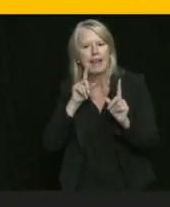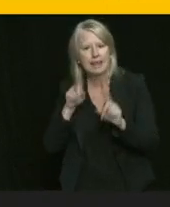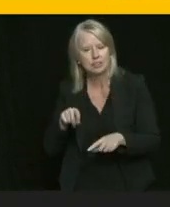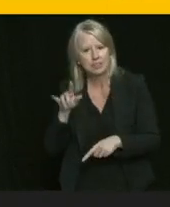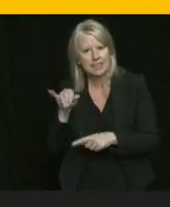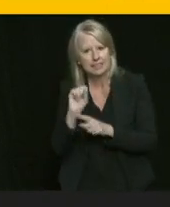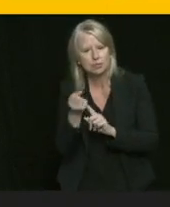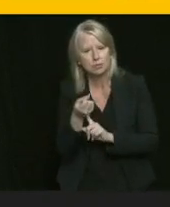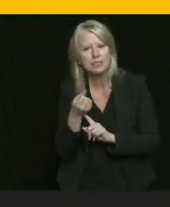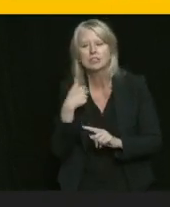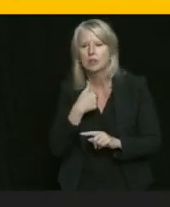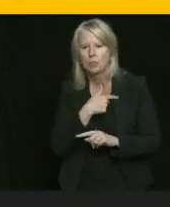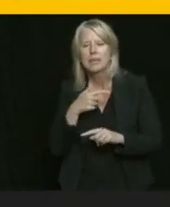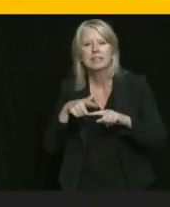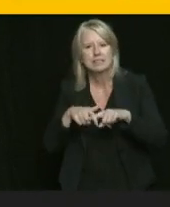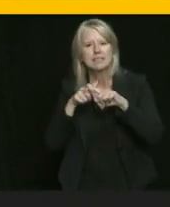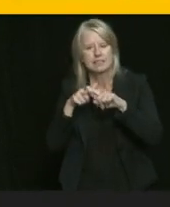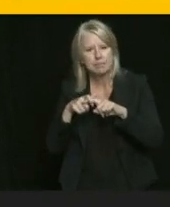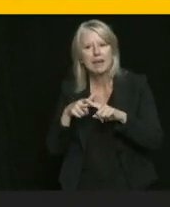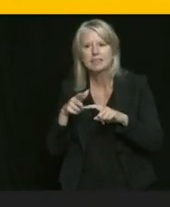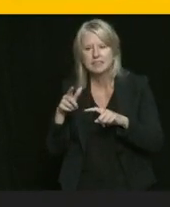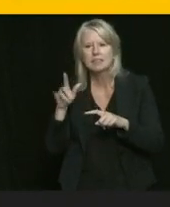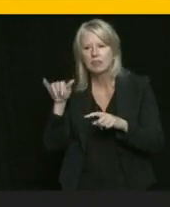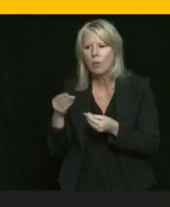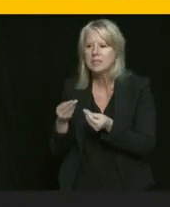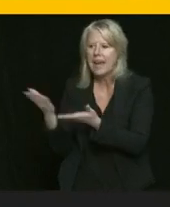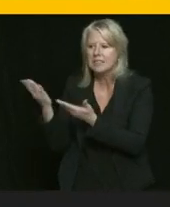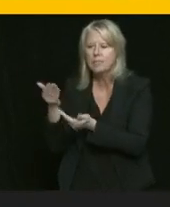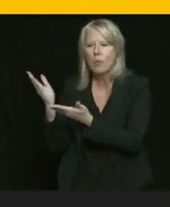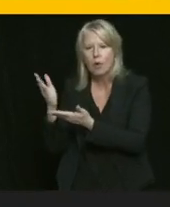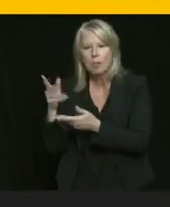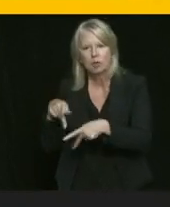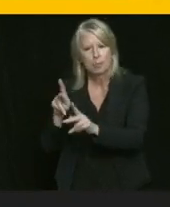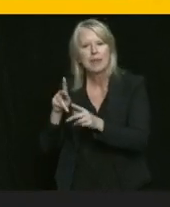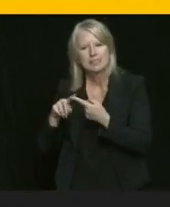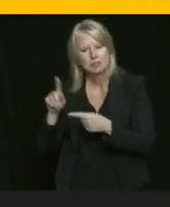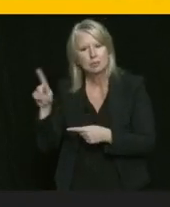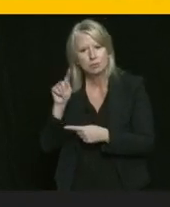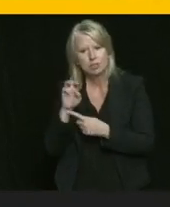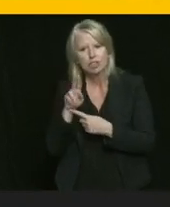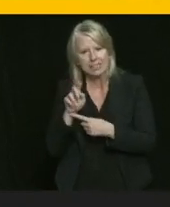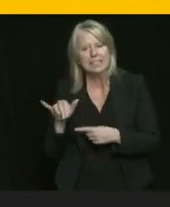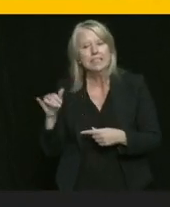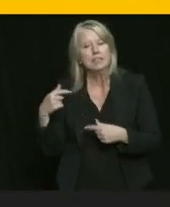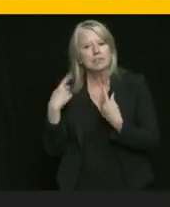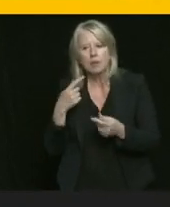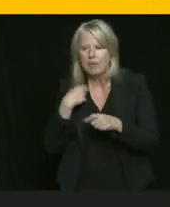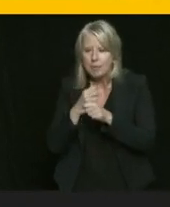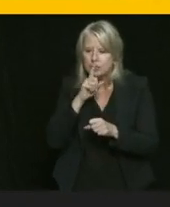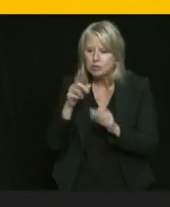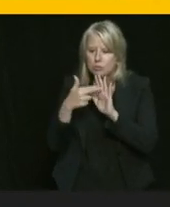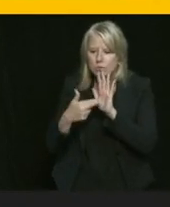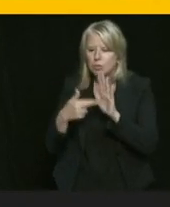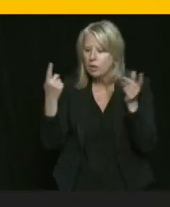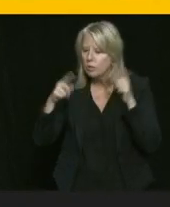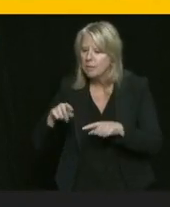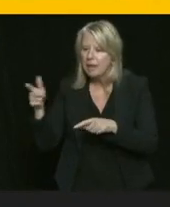and we suspended these export permits to Turkey. We need to make sure that the rules and the agreements that are